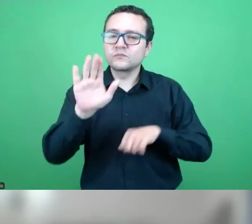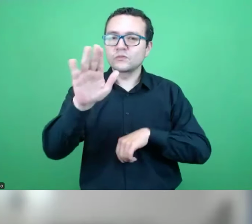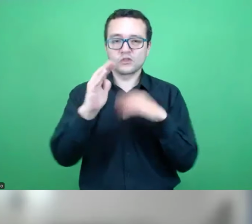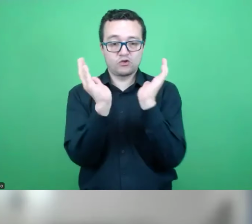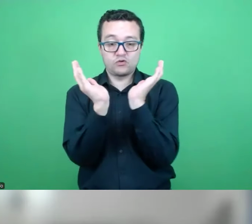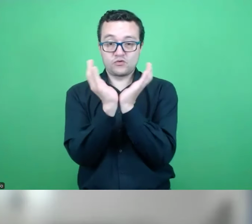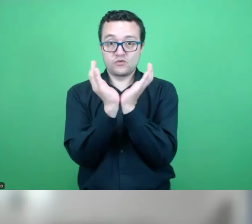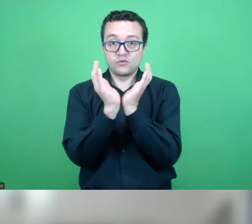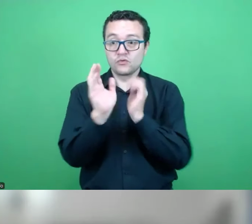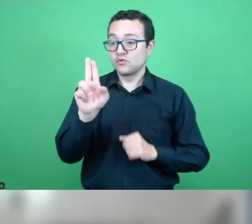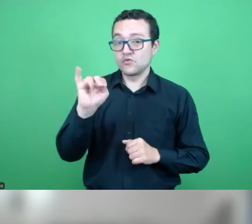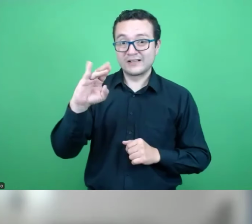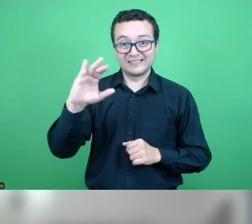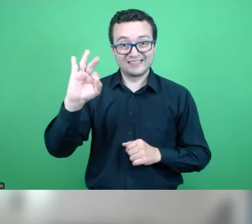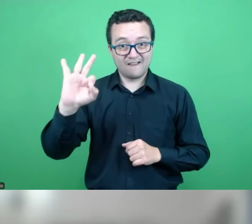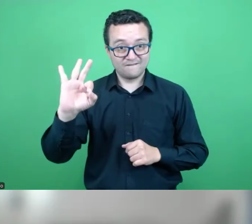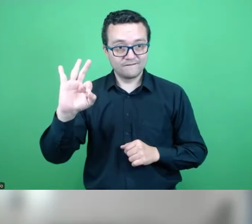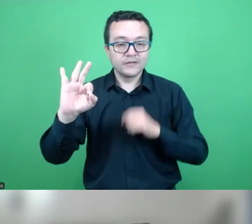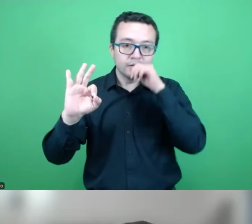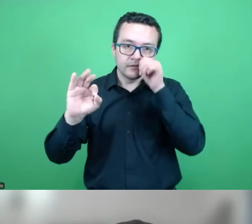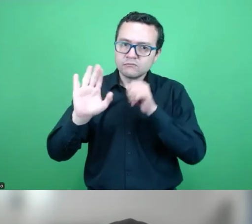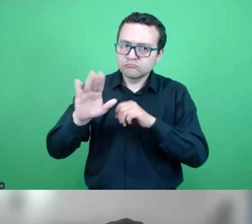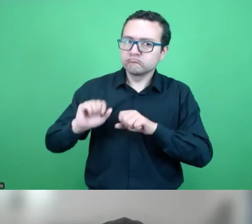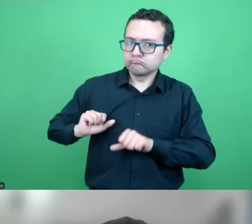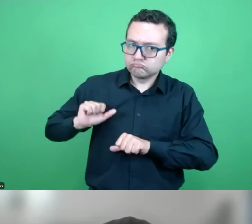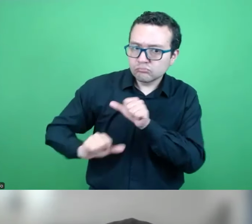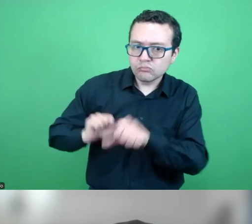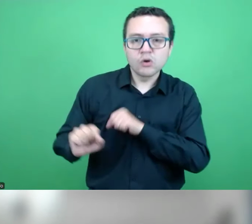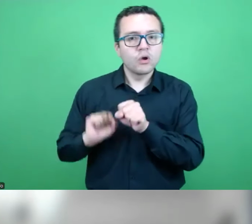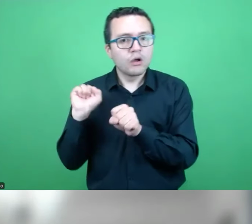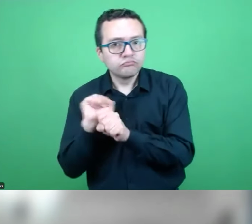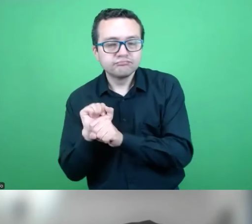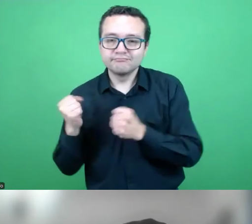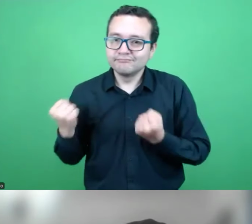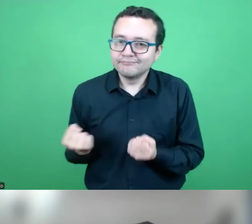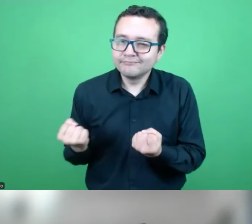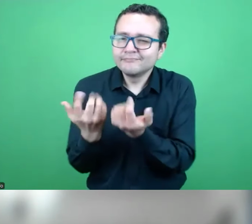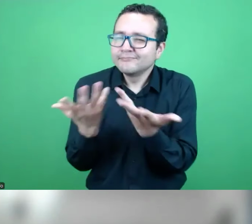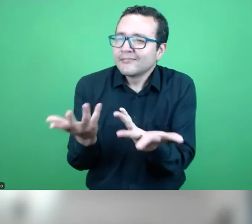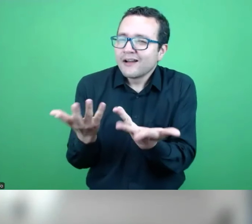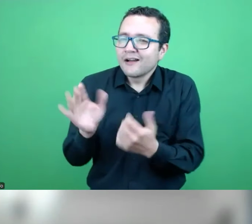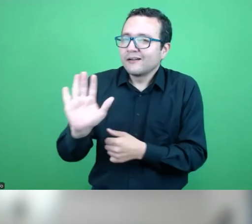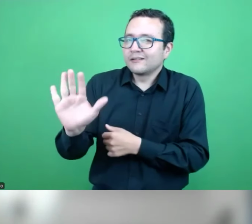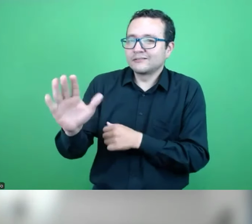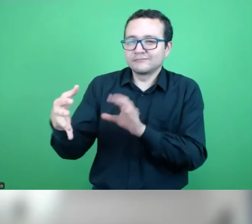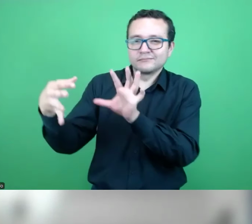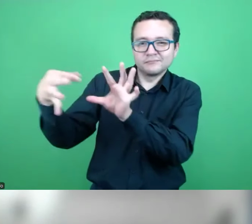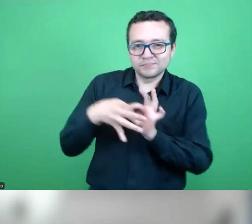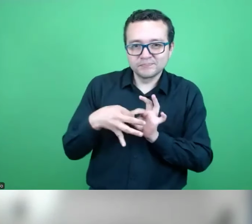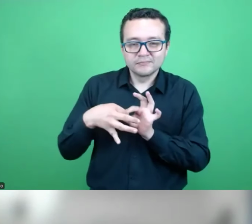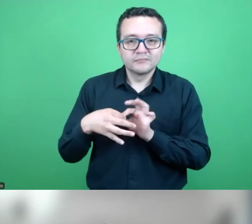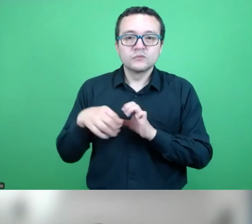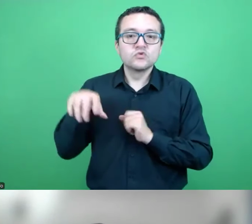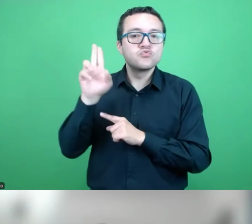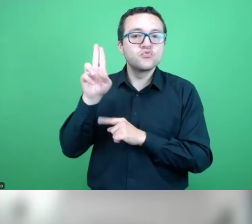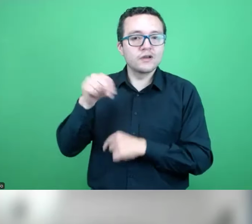UN agencies making commitments on Fantastic. disabilities and youth. So please go ahead. Thank you so much, Erica. And maybe